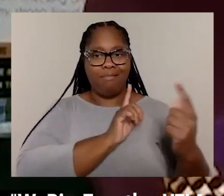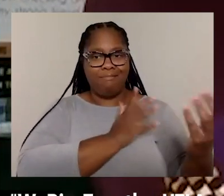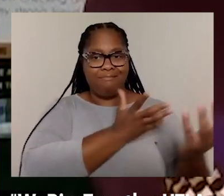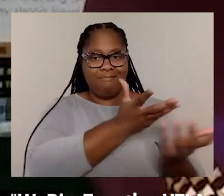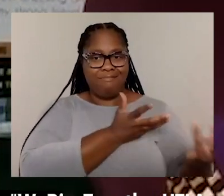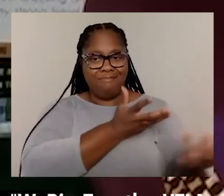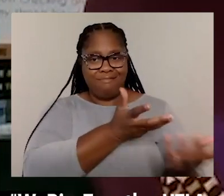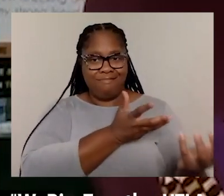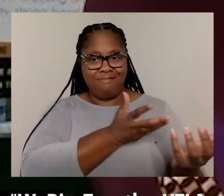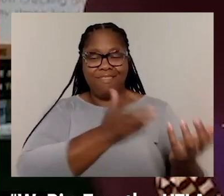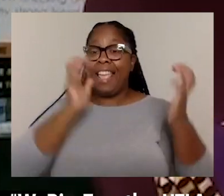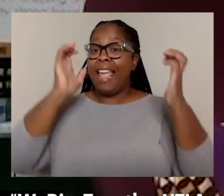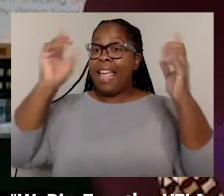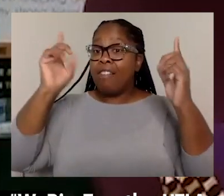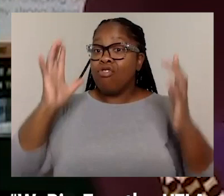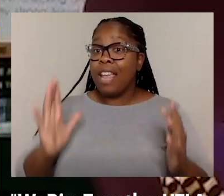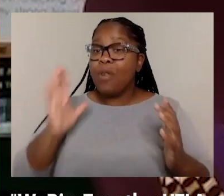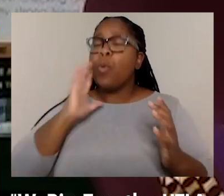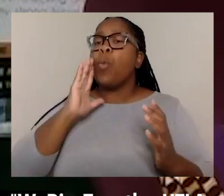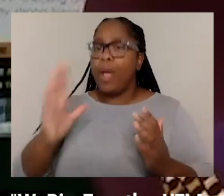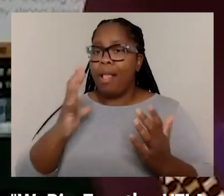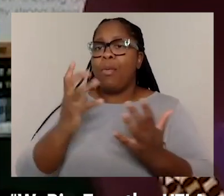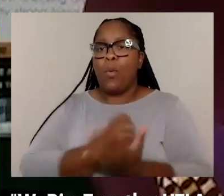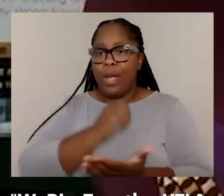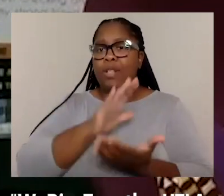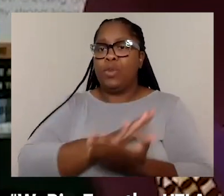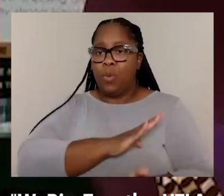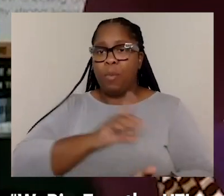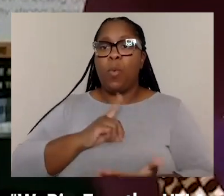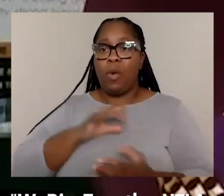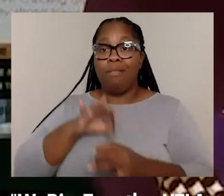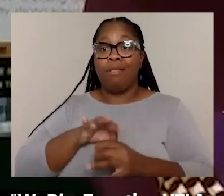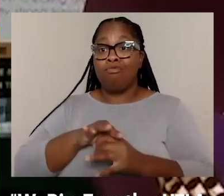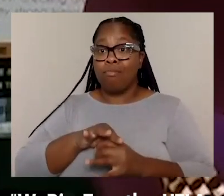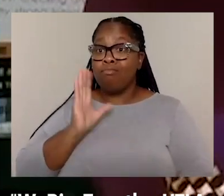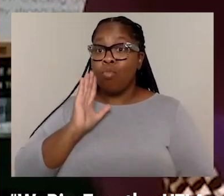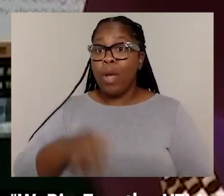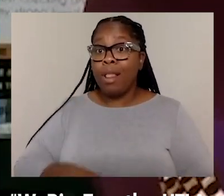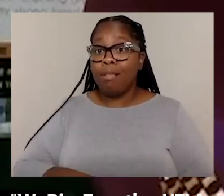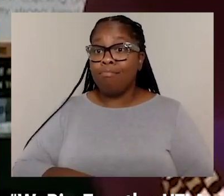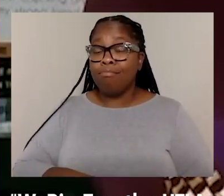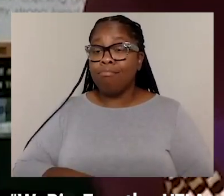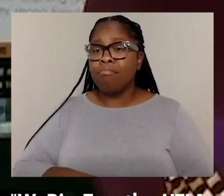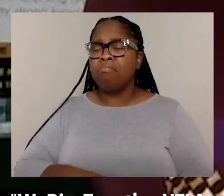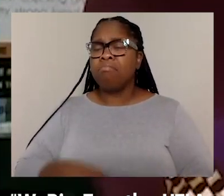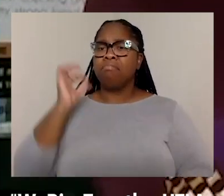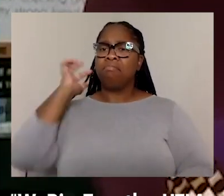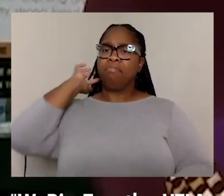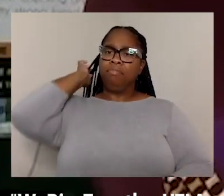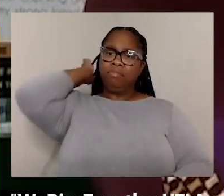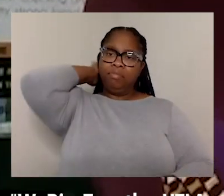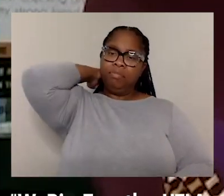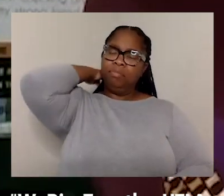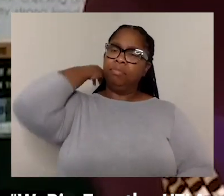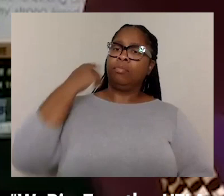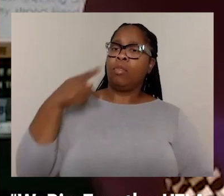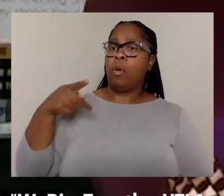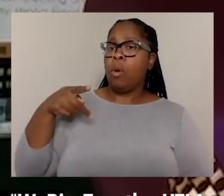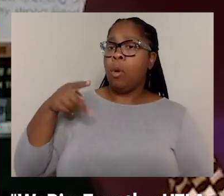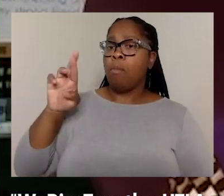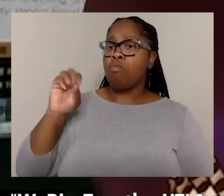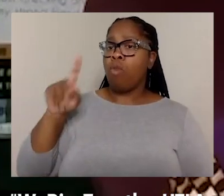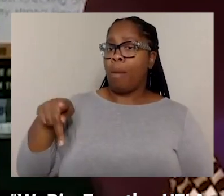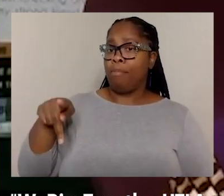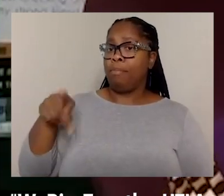will win the school board election. We will. We worked hard to get Prop 15